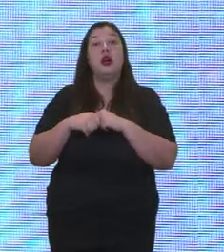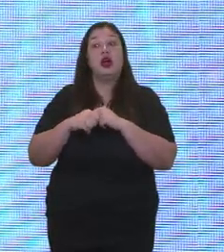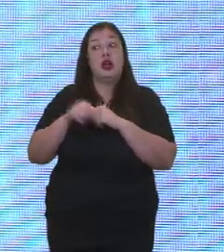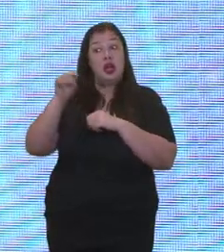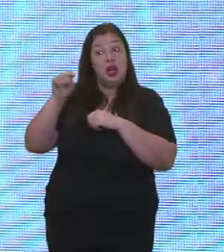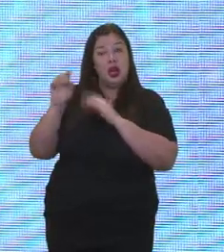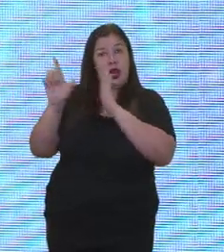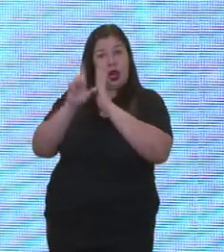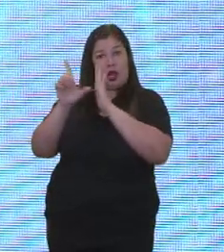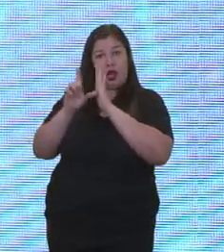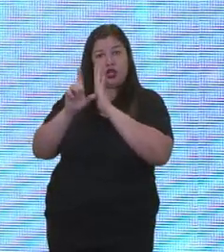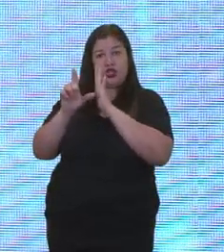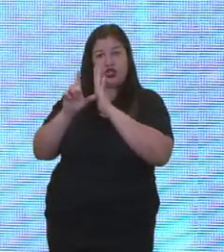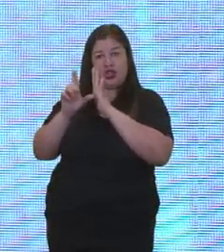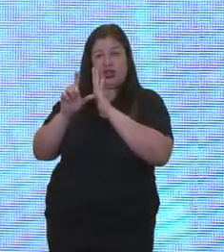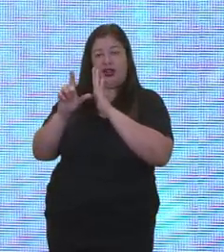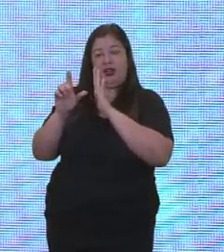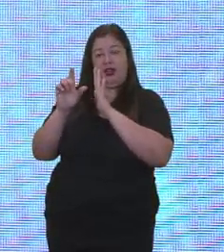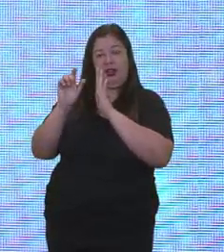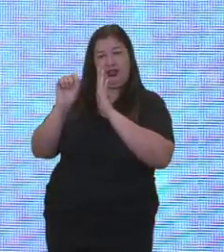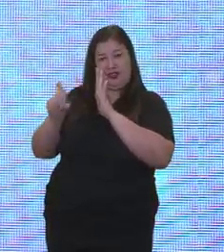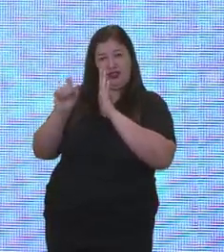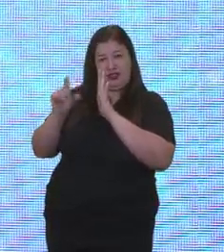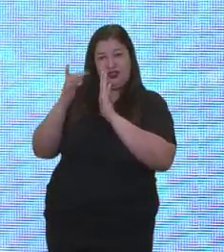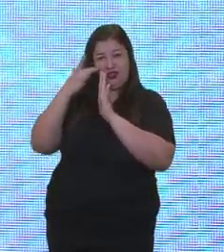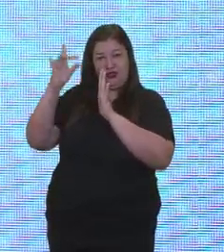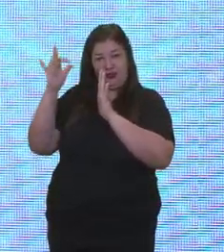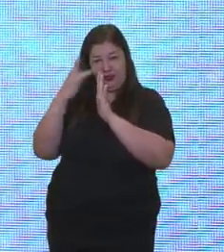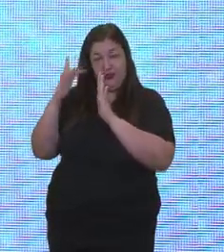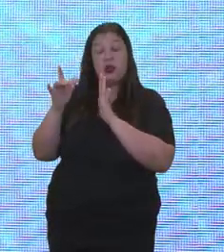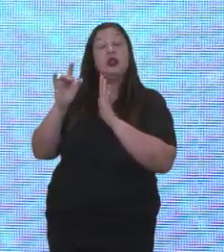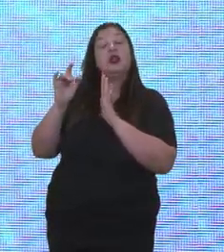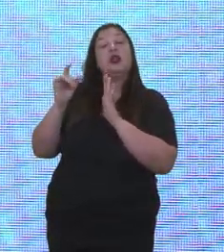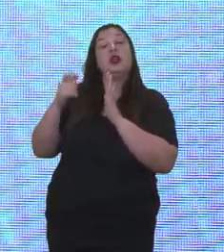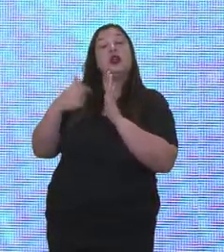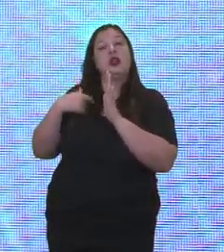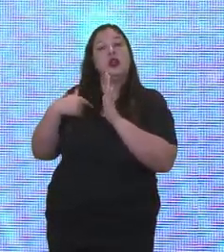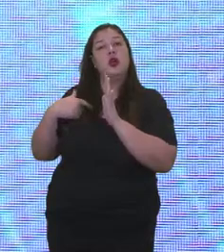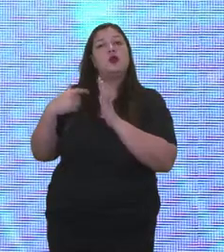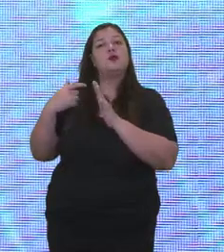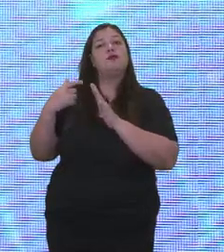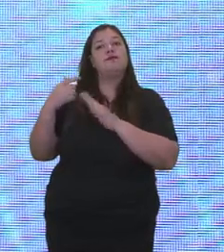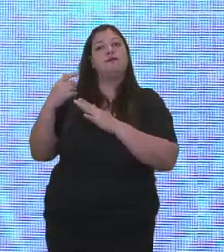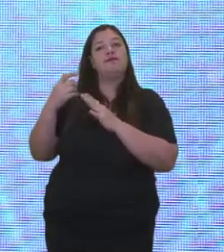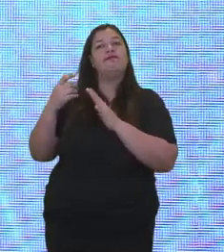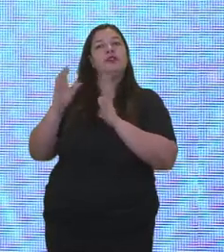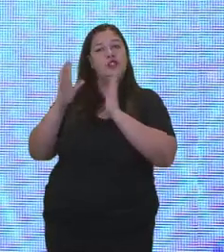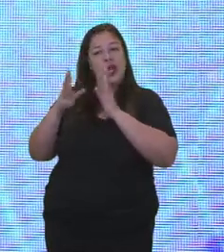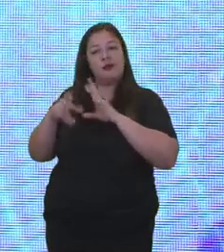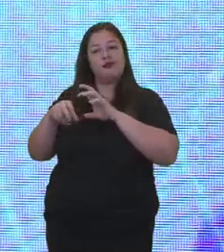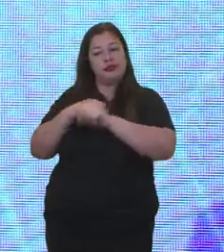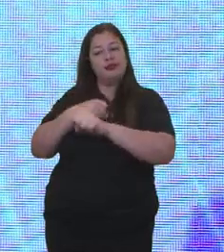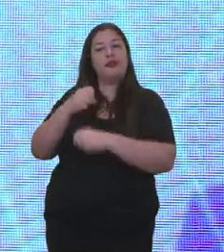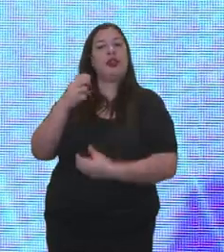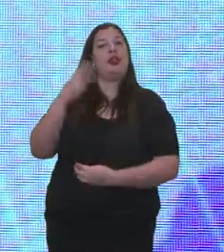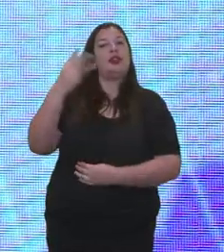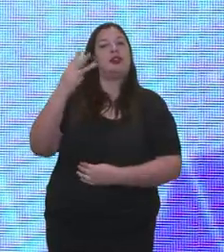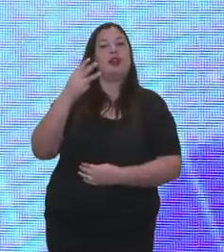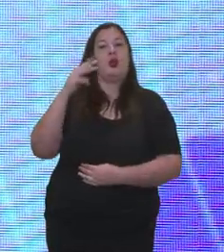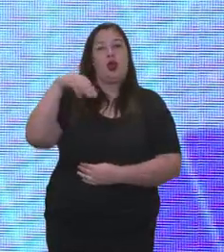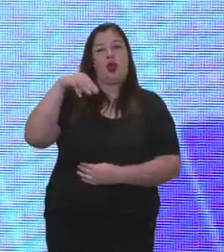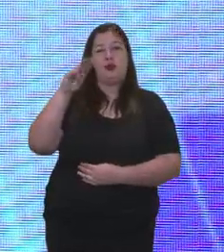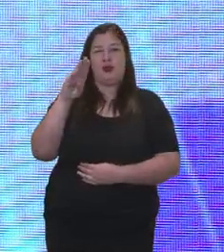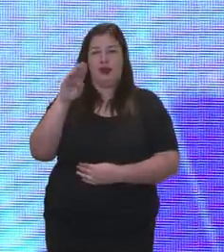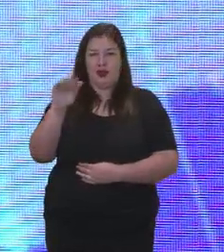third MBA in the USP, and from that moment onwards, I understood that nobody